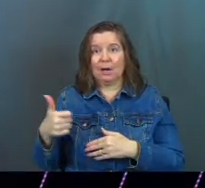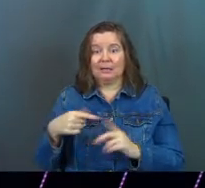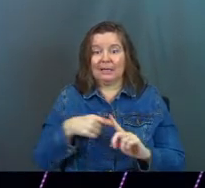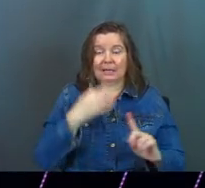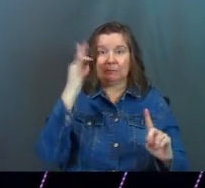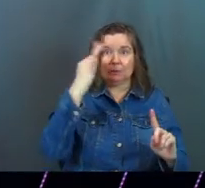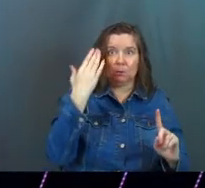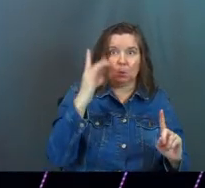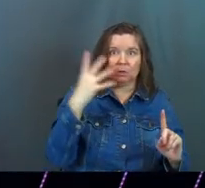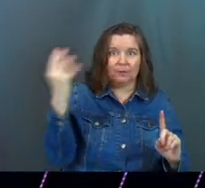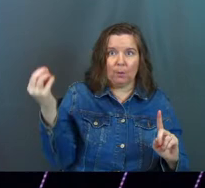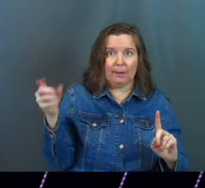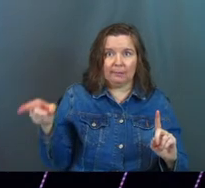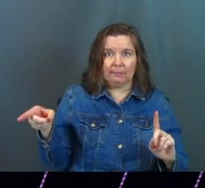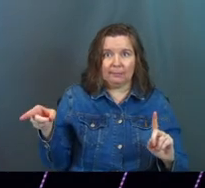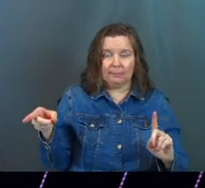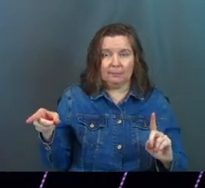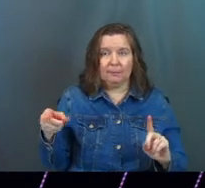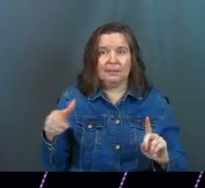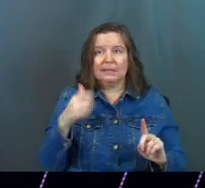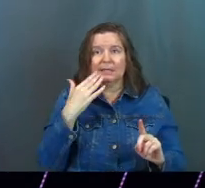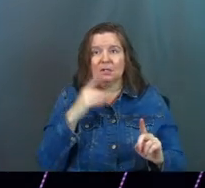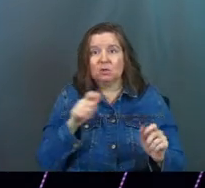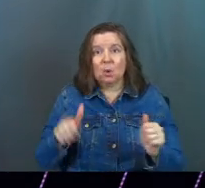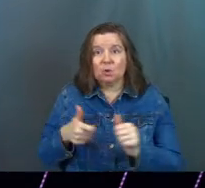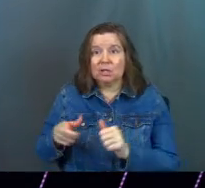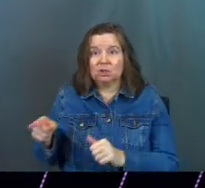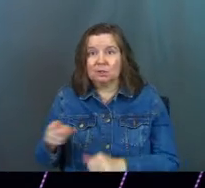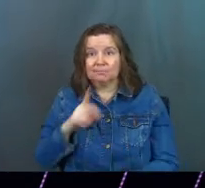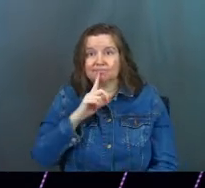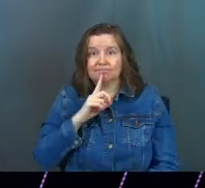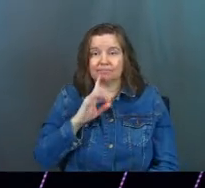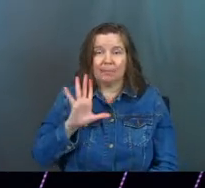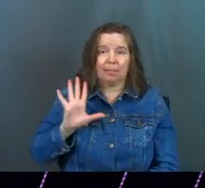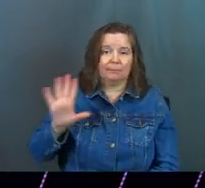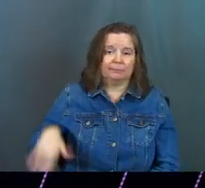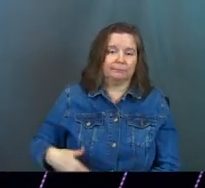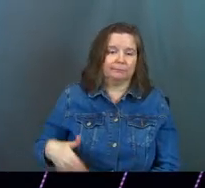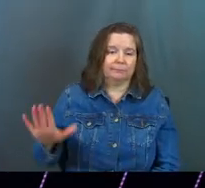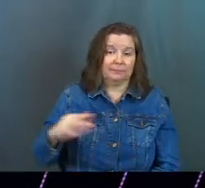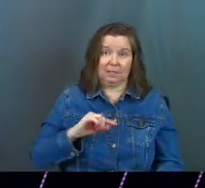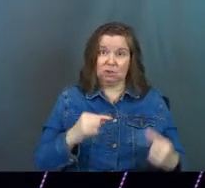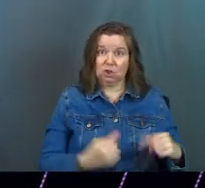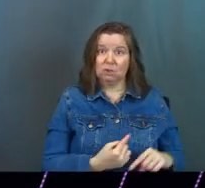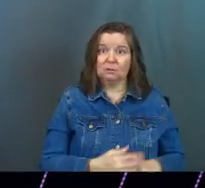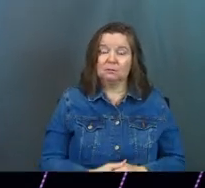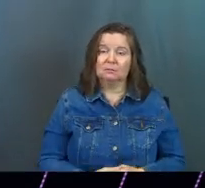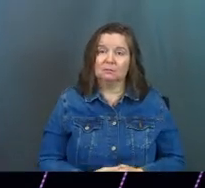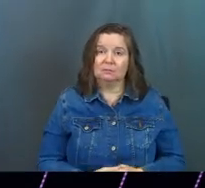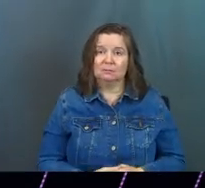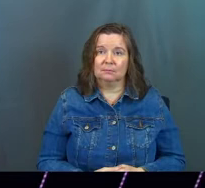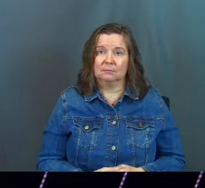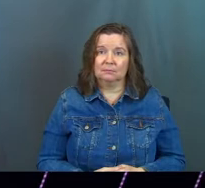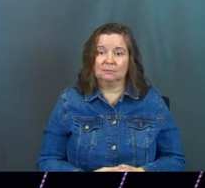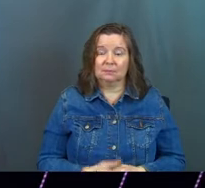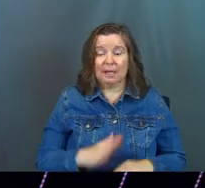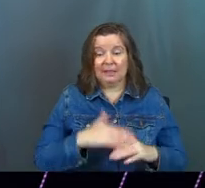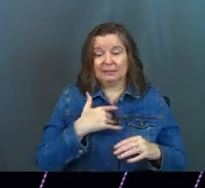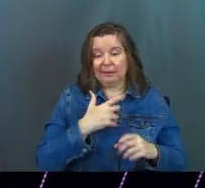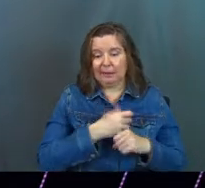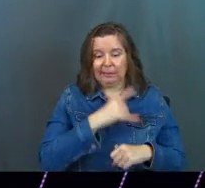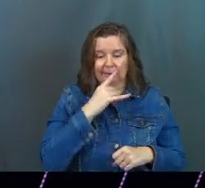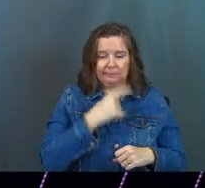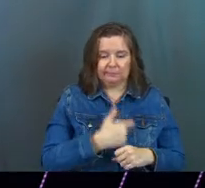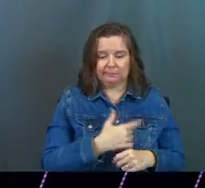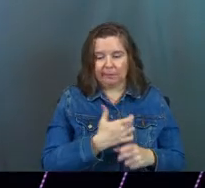And he doesn't know where. And he doesn't go chasing her. He's hurt. At least I got the